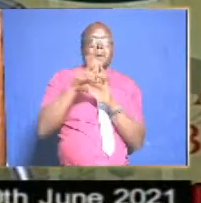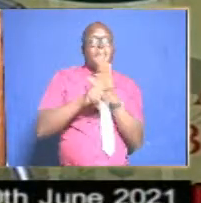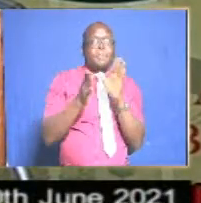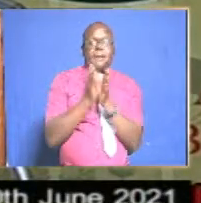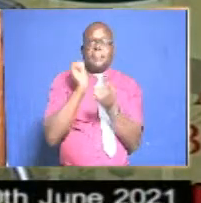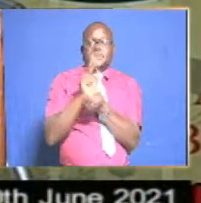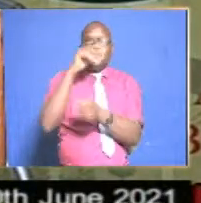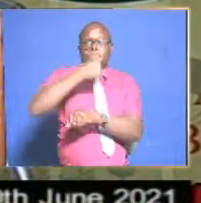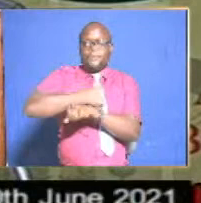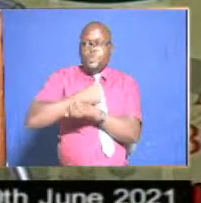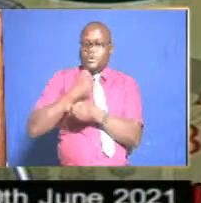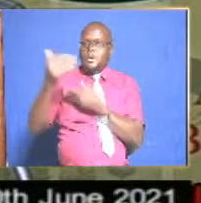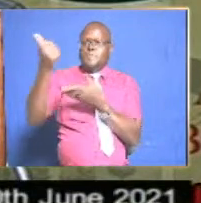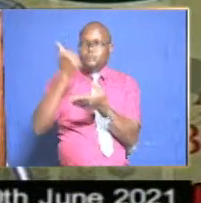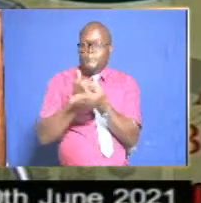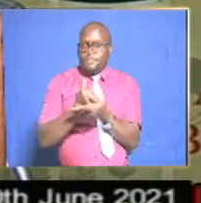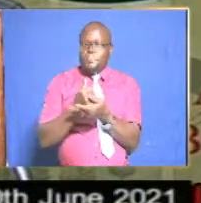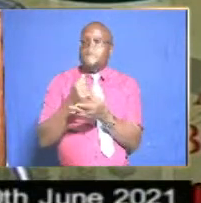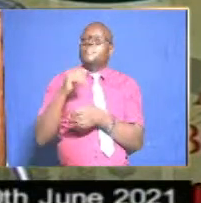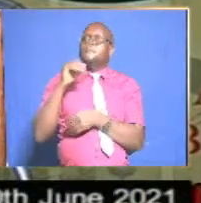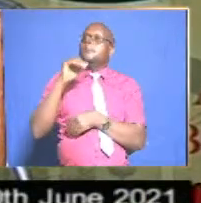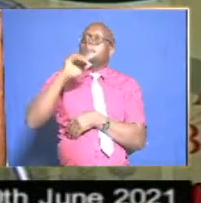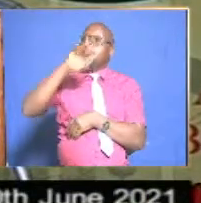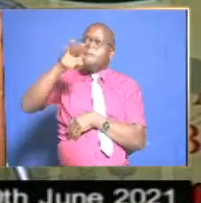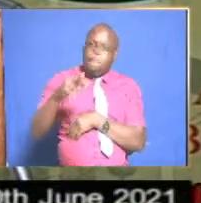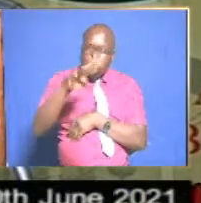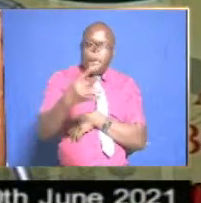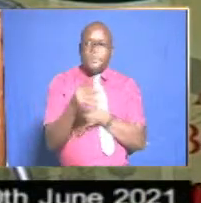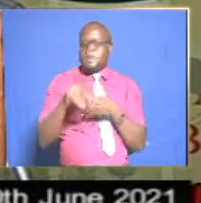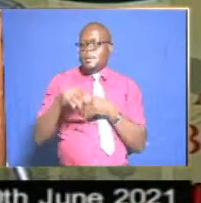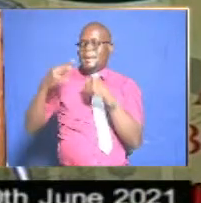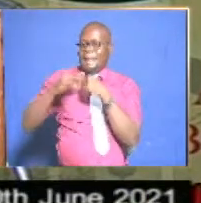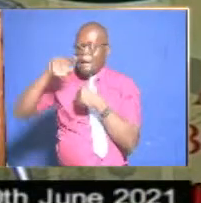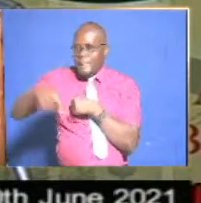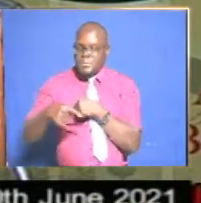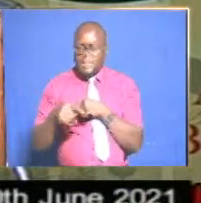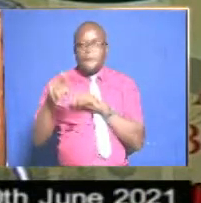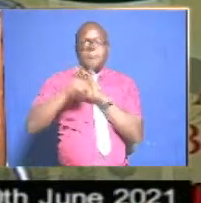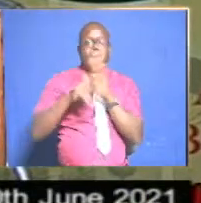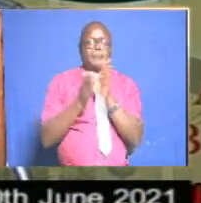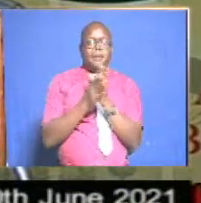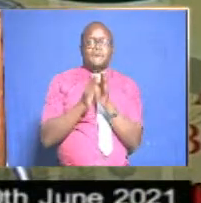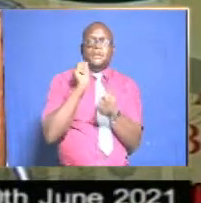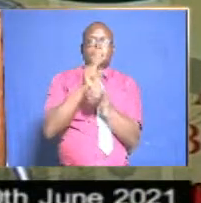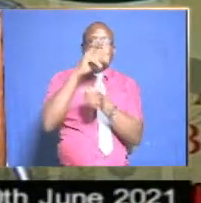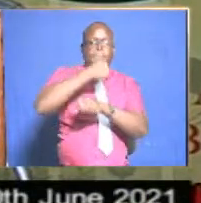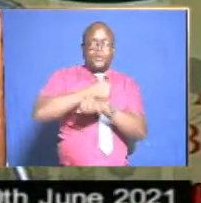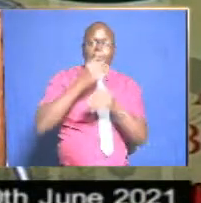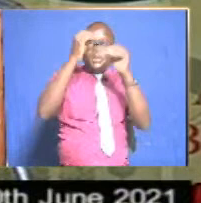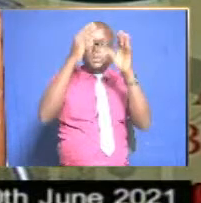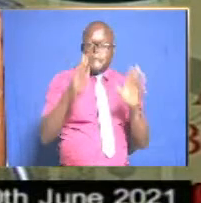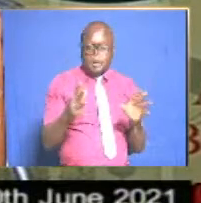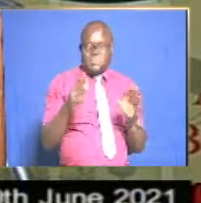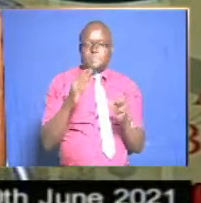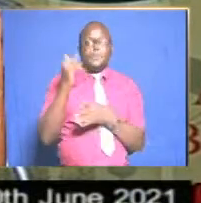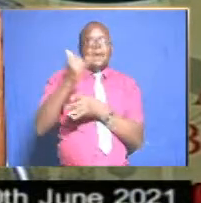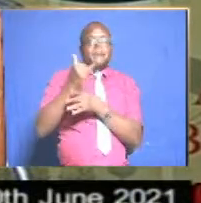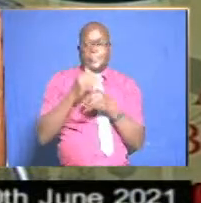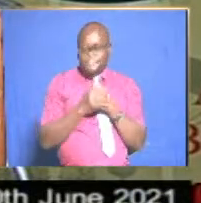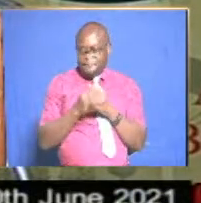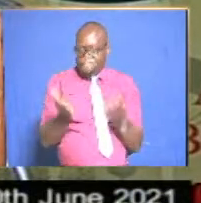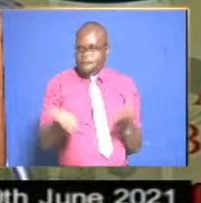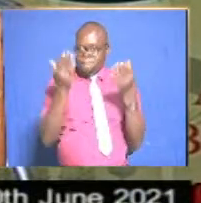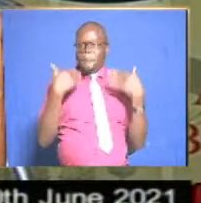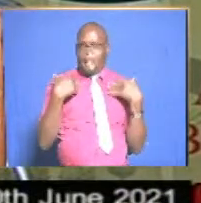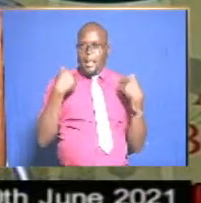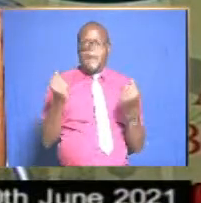and recruitment of 4,000 and 8,000 primary and secondary school intern teachers, respectively. Three, enhancement of